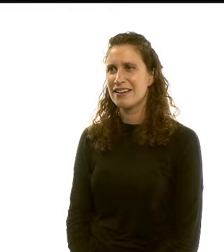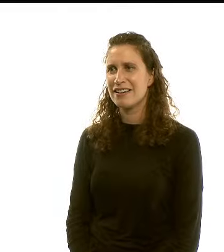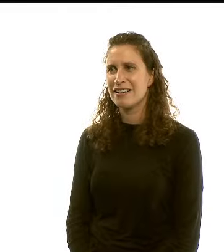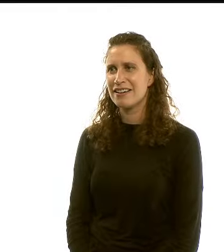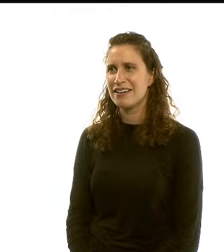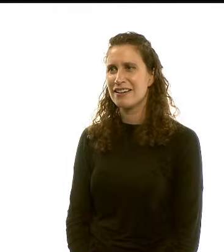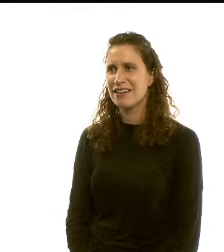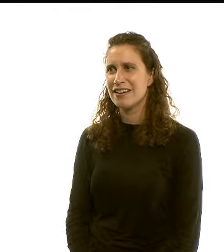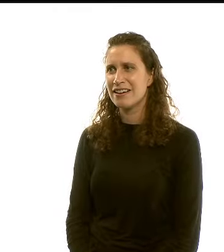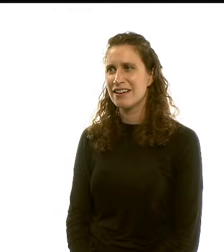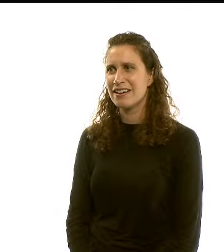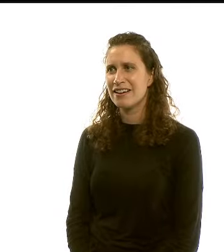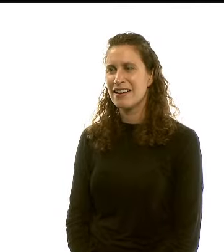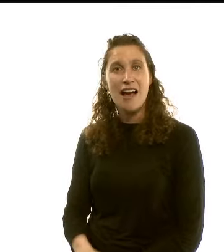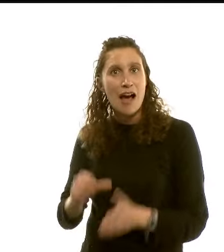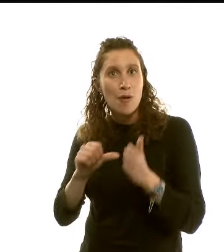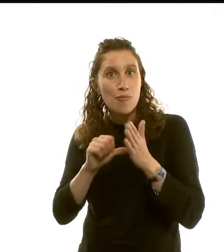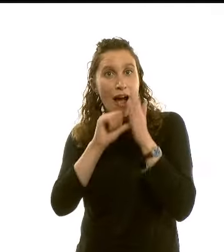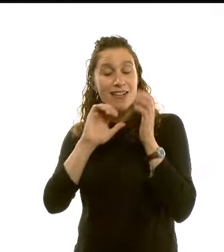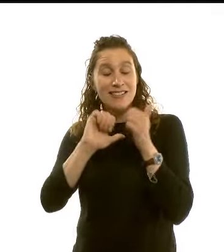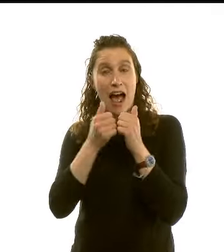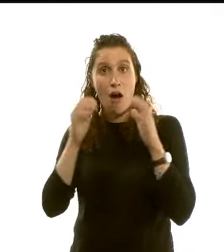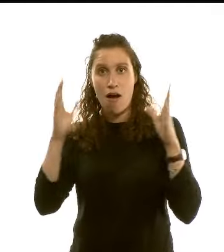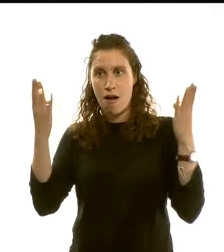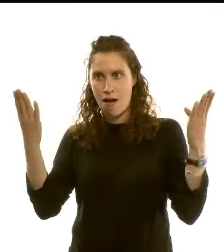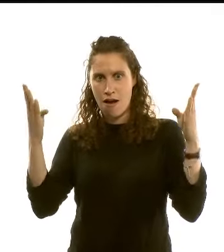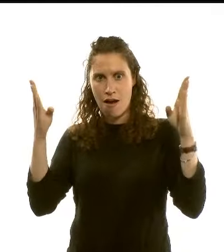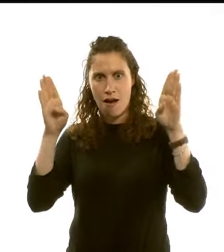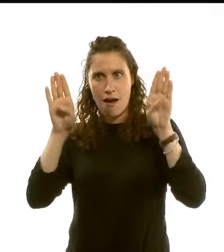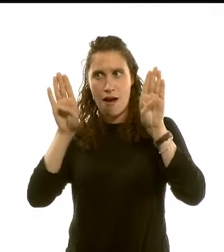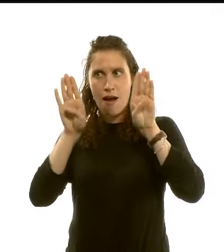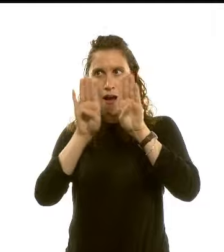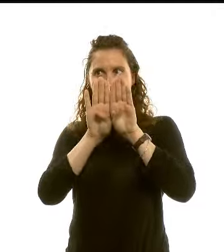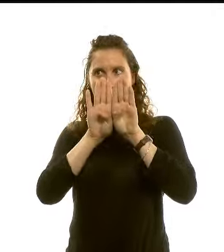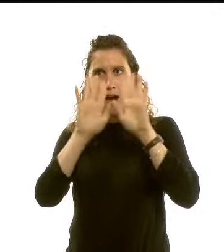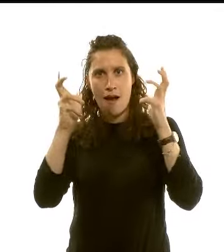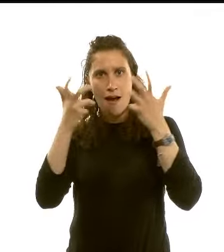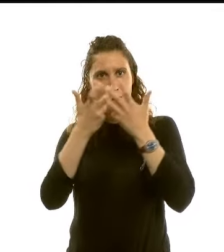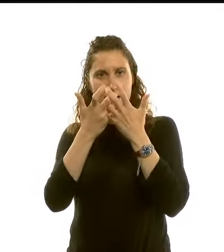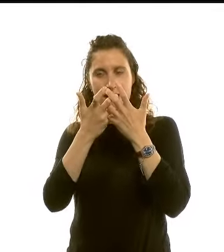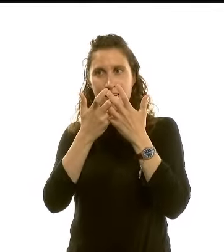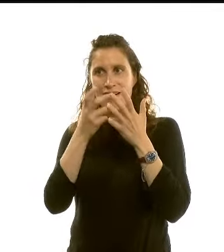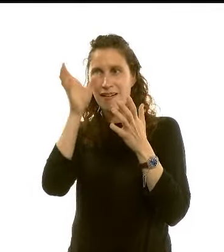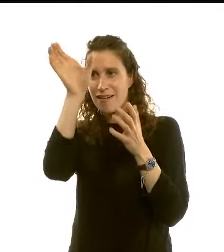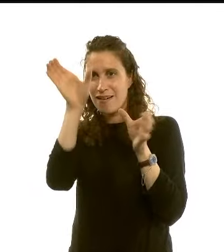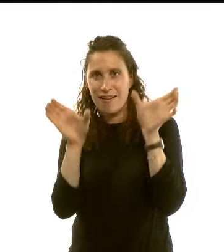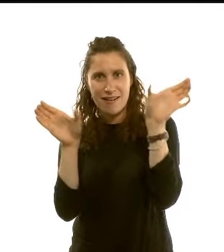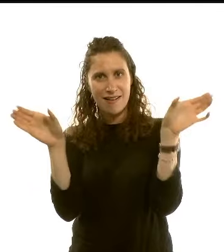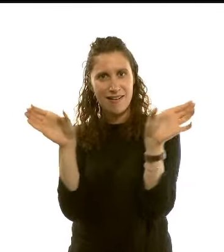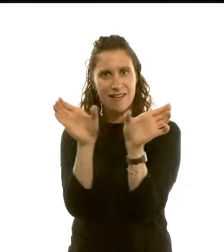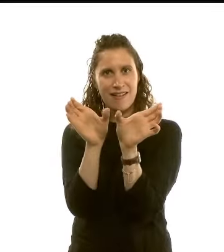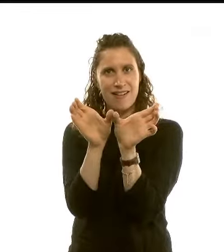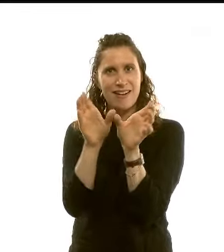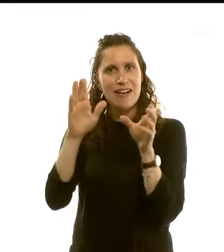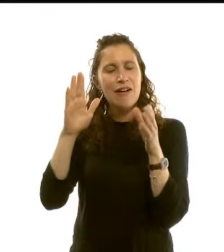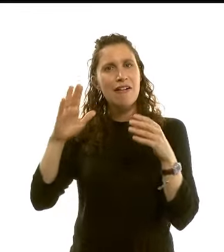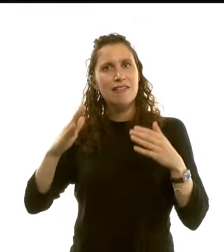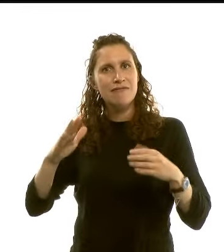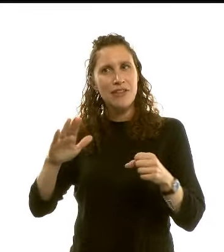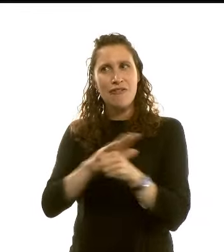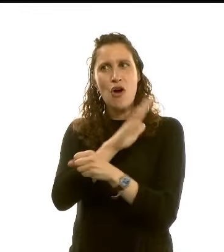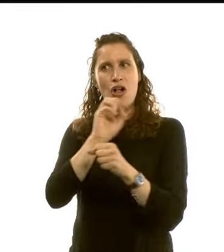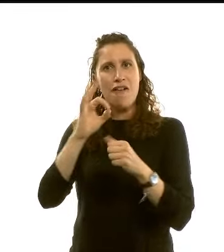I'm really impressed with how you managed to put them together. This is the half of the cave that I built. It's just so good. It's so full of life.